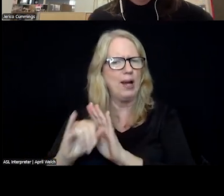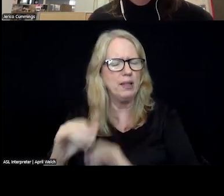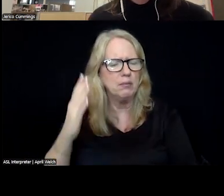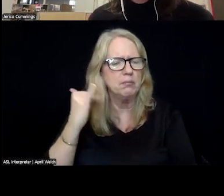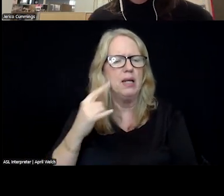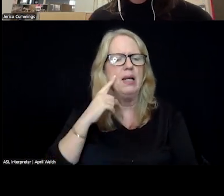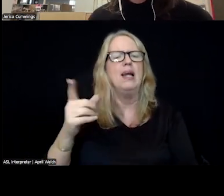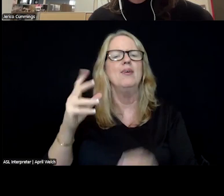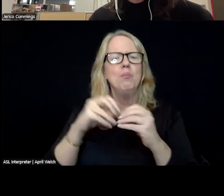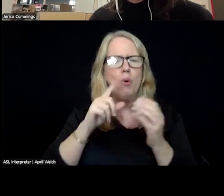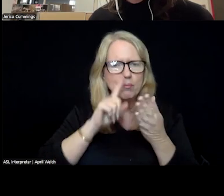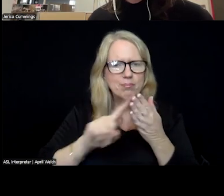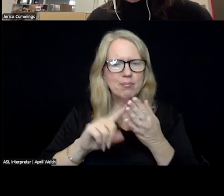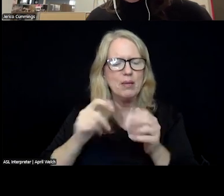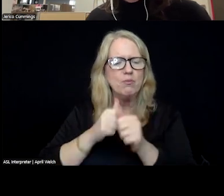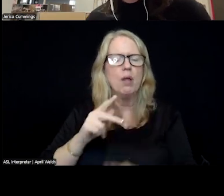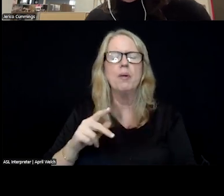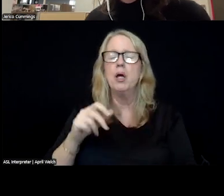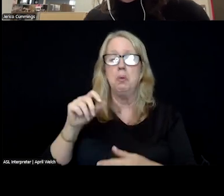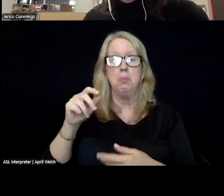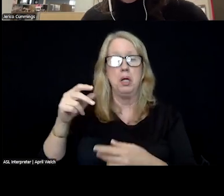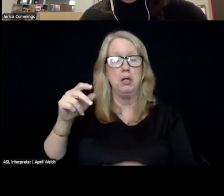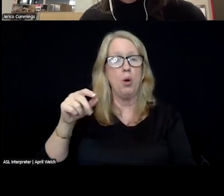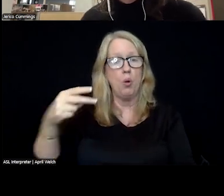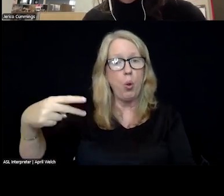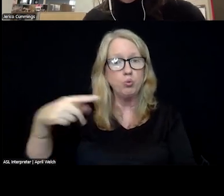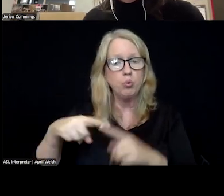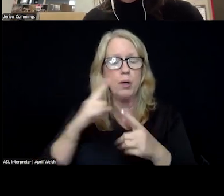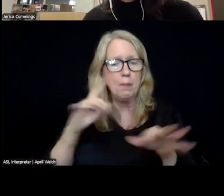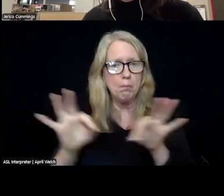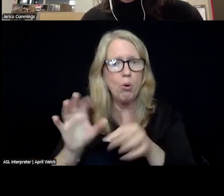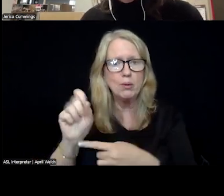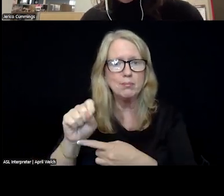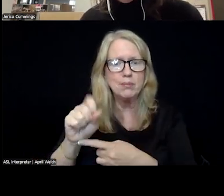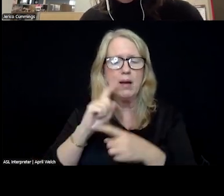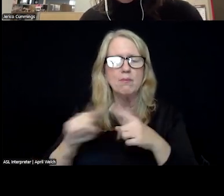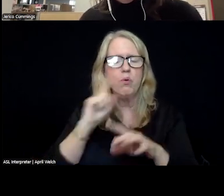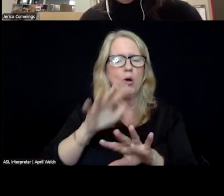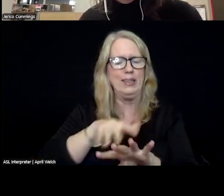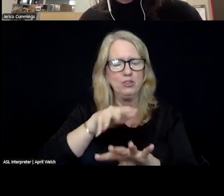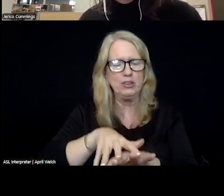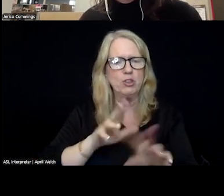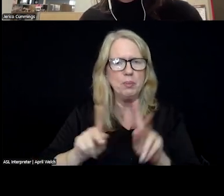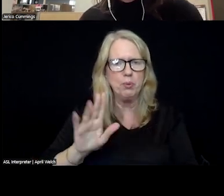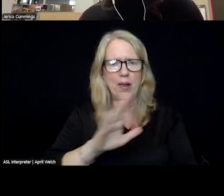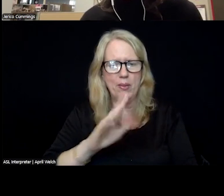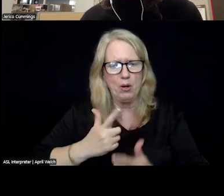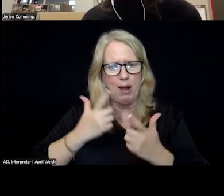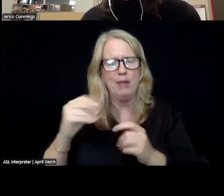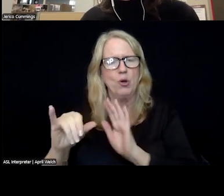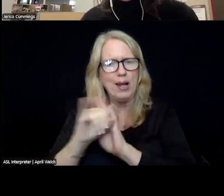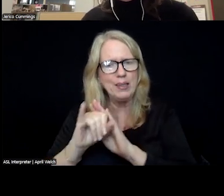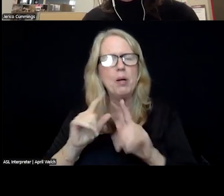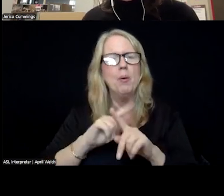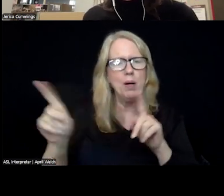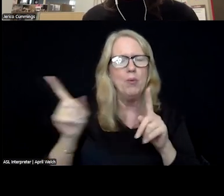interviews found that it wasn't that these weren't important aspects of Indigenous people's lives and their identities. What they shared